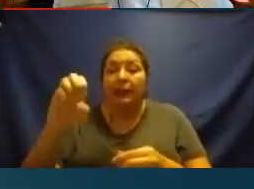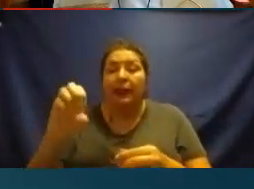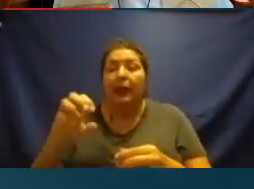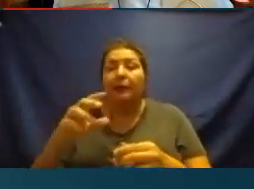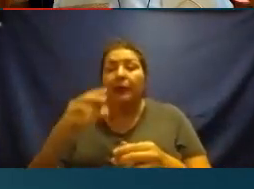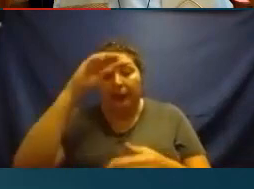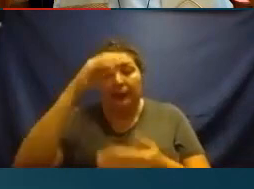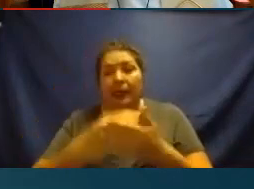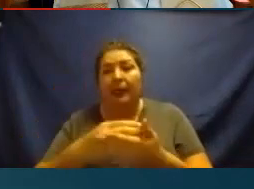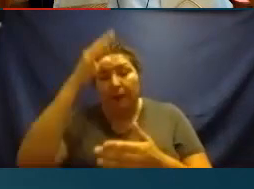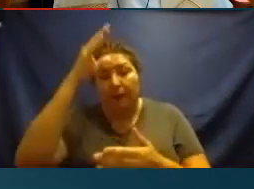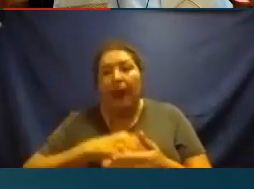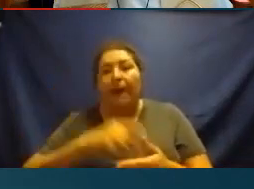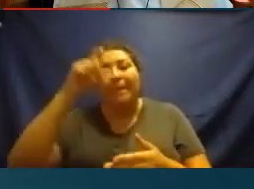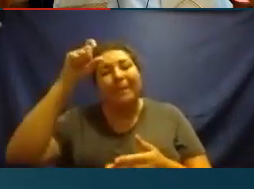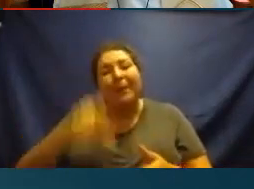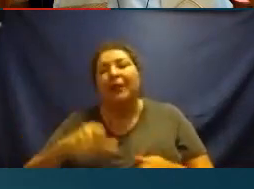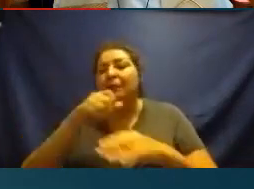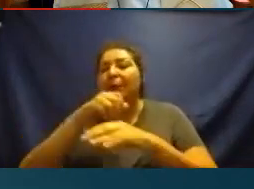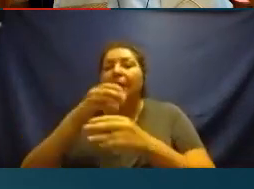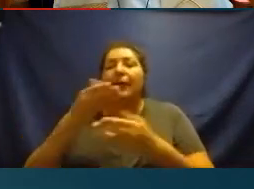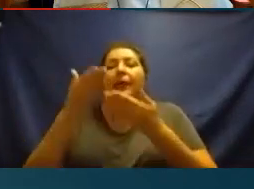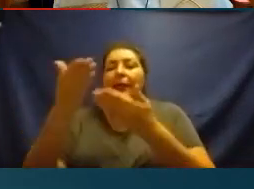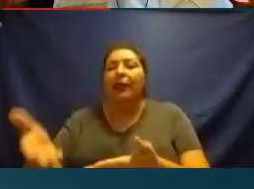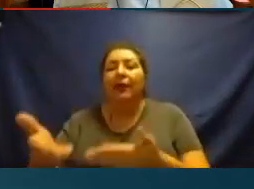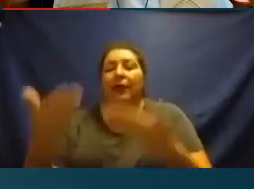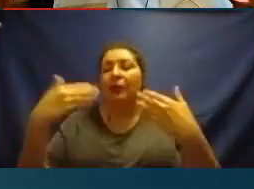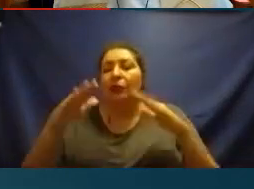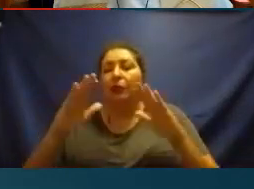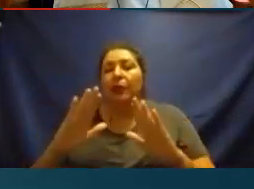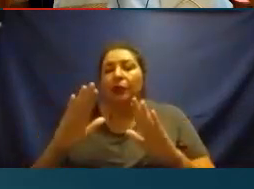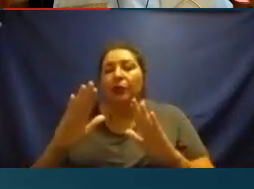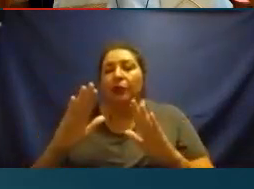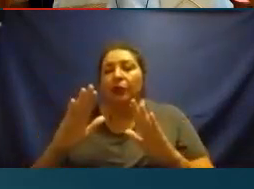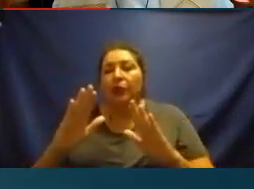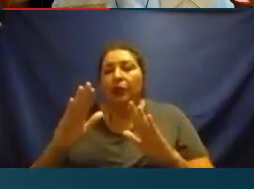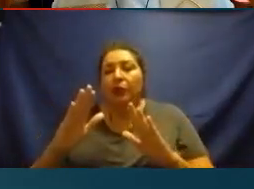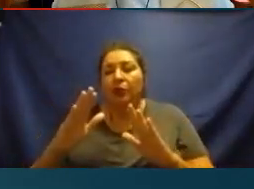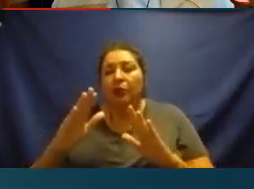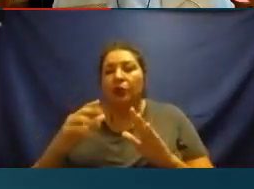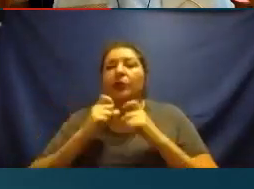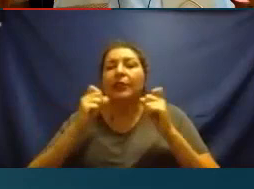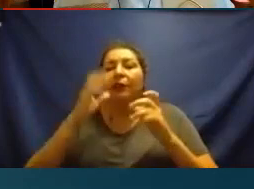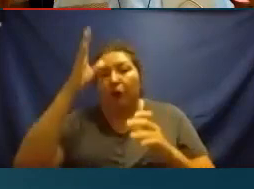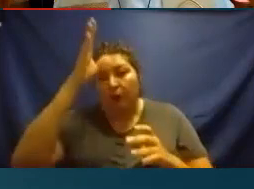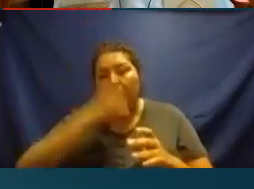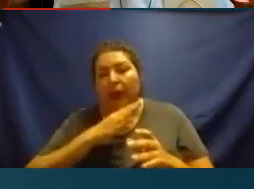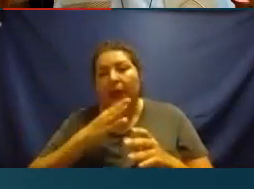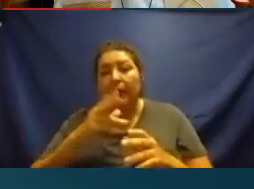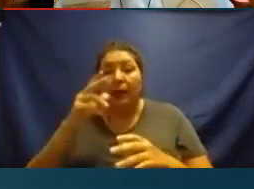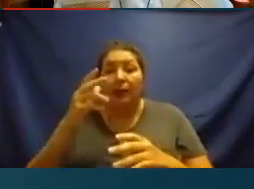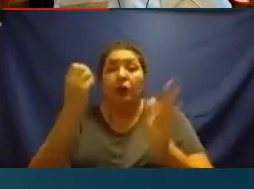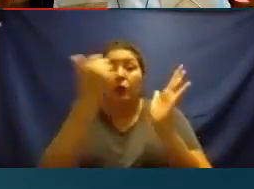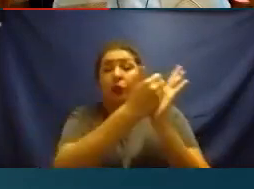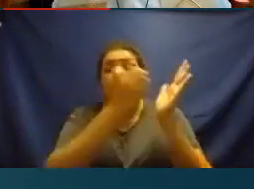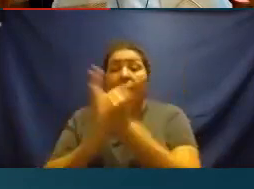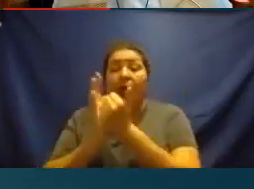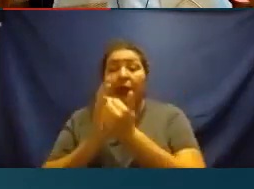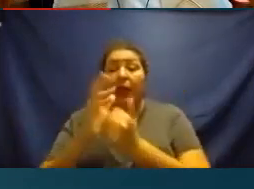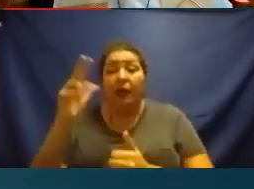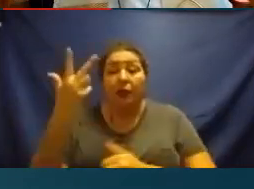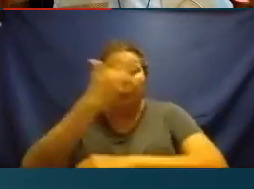delivered into the hands of sinful men and to be crucified and on the third day rise. Did you notice the